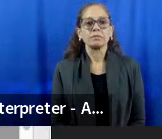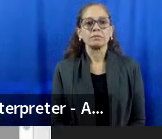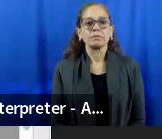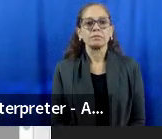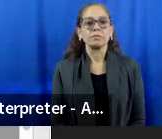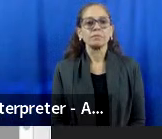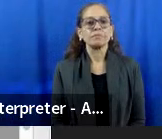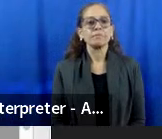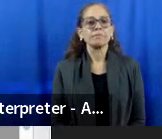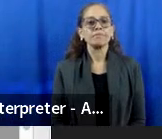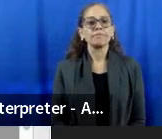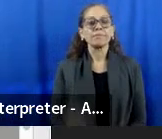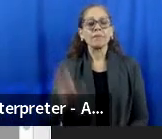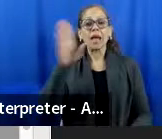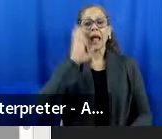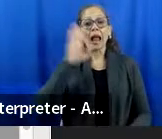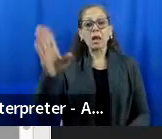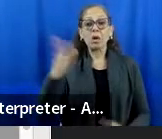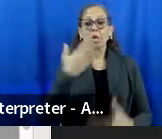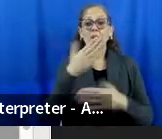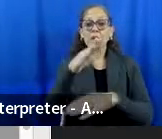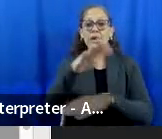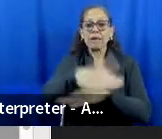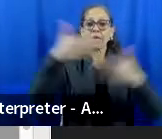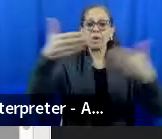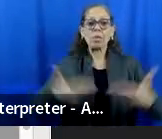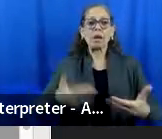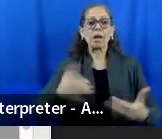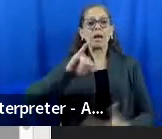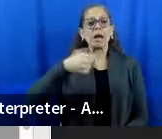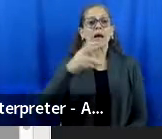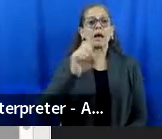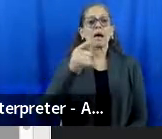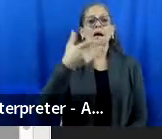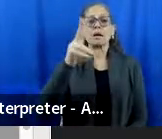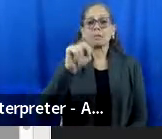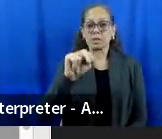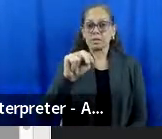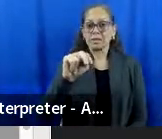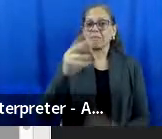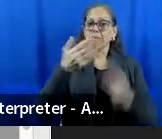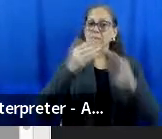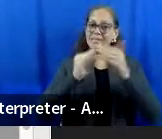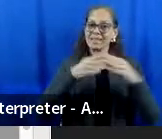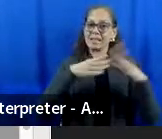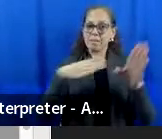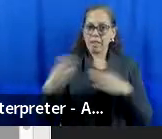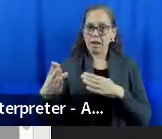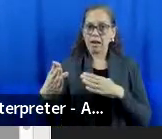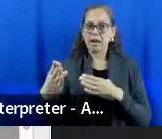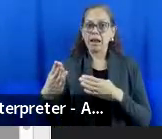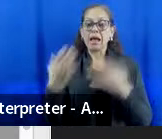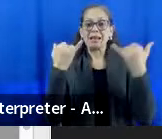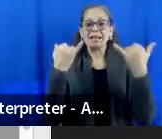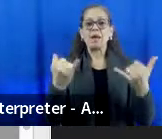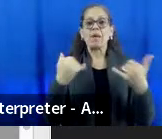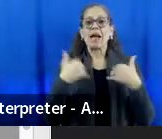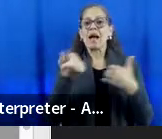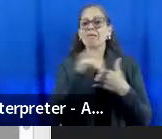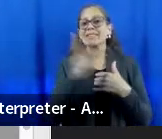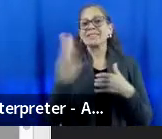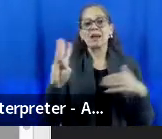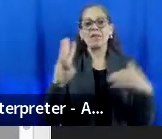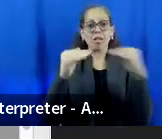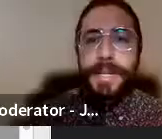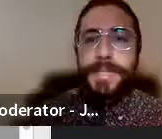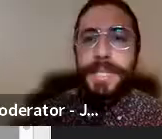Hello, good evening and welcome. I am Justin Lamorella from the Department of City Planning, and I'm joined today by several colleagues from